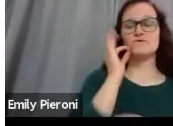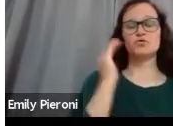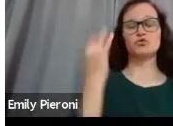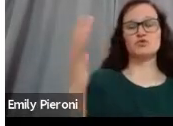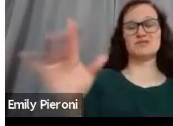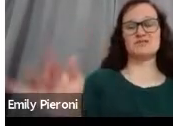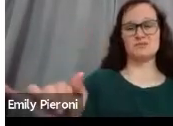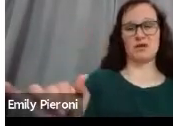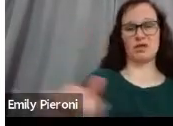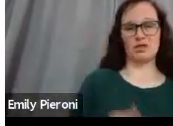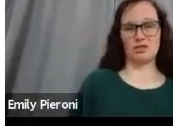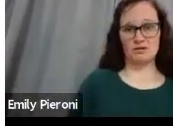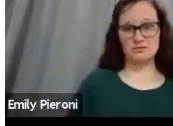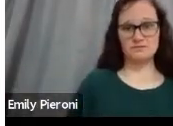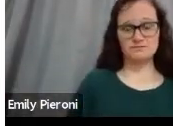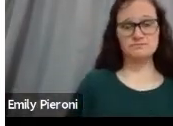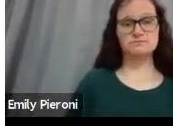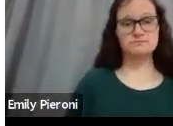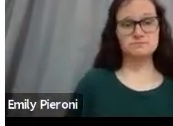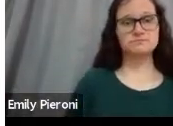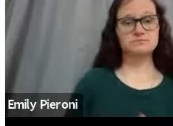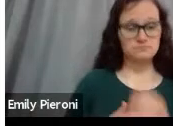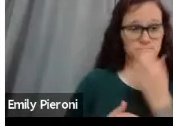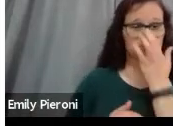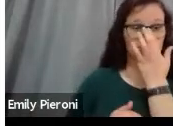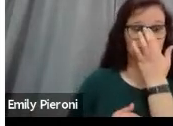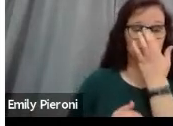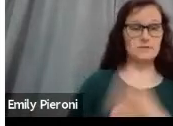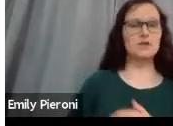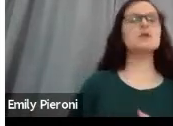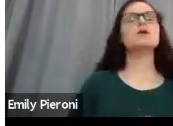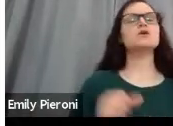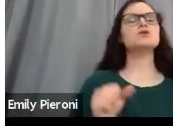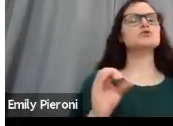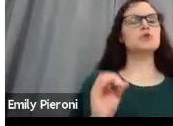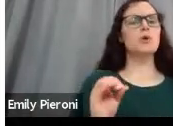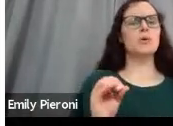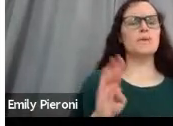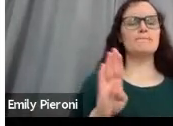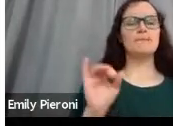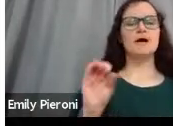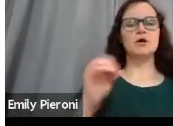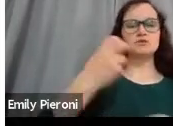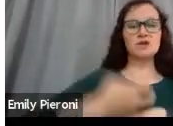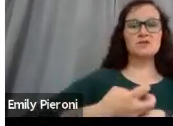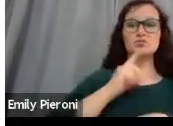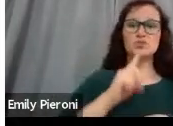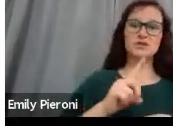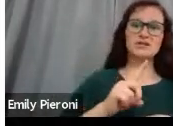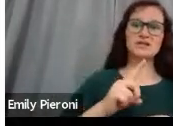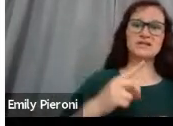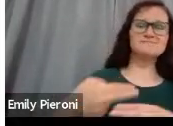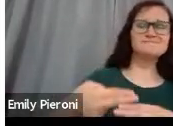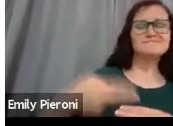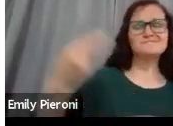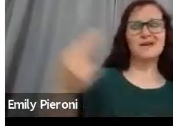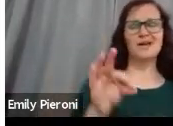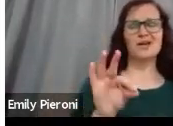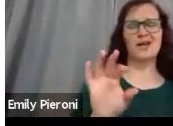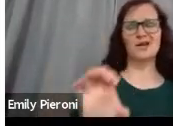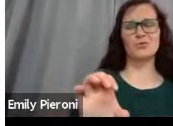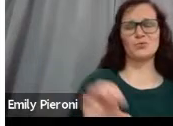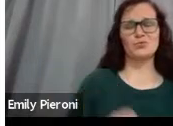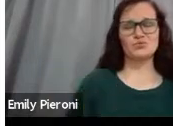So that's what got us thinking about composted biosolids, because they are high in iron, and this is part of the treatment plant that involves